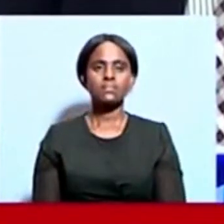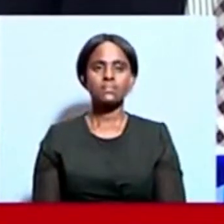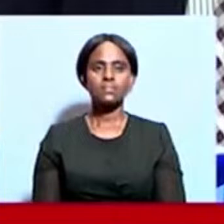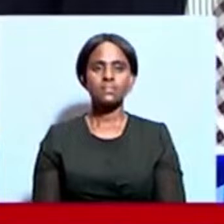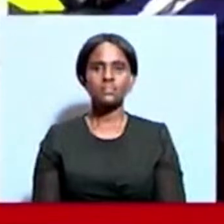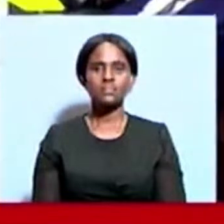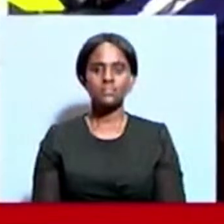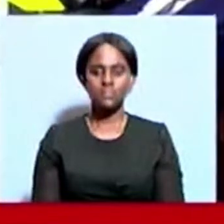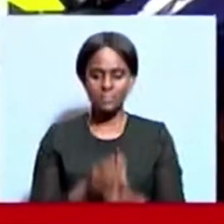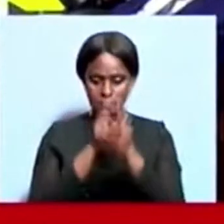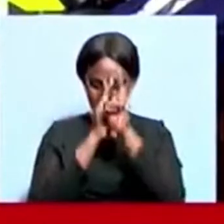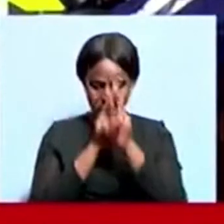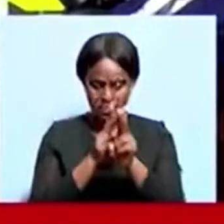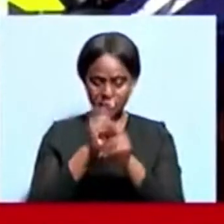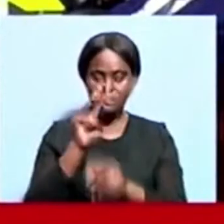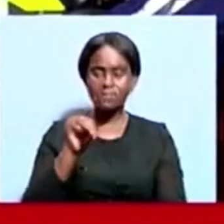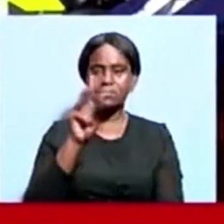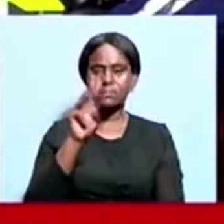Honorable Mwanza.